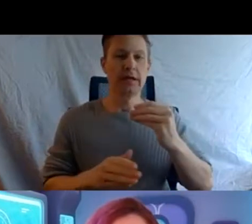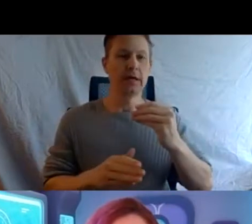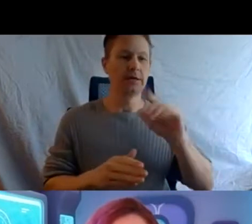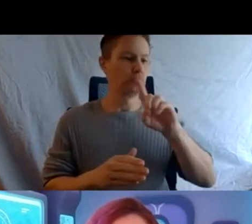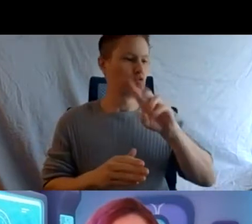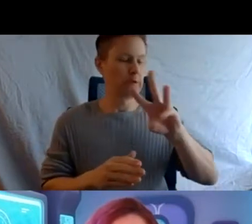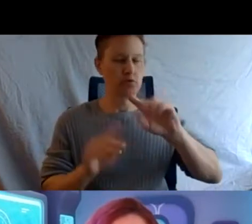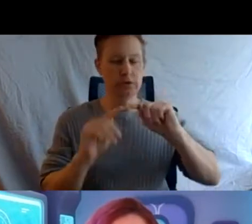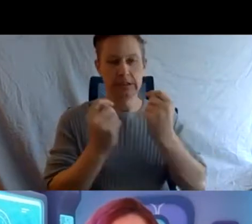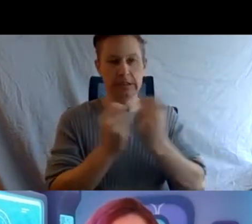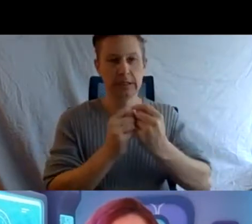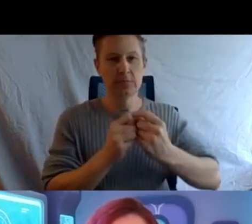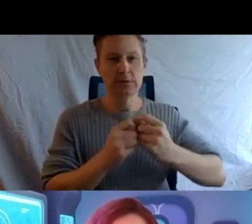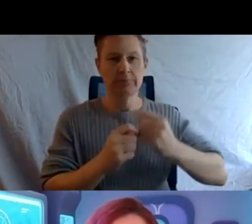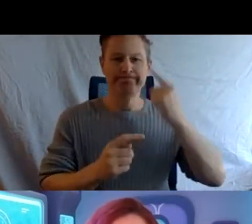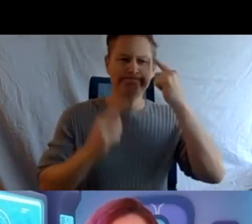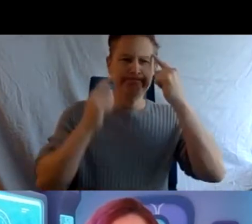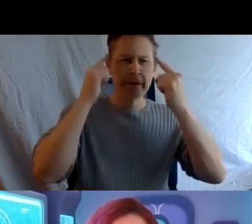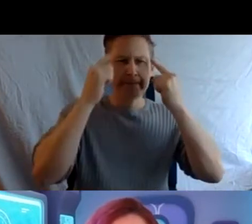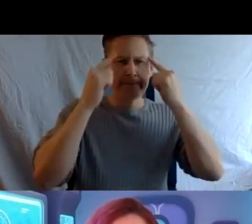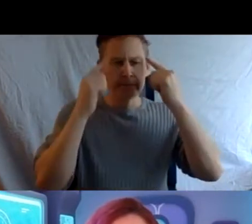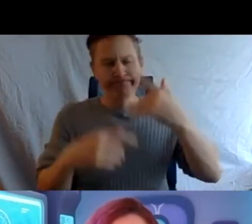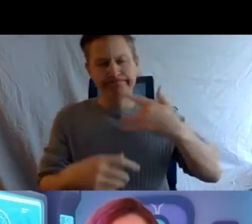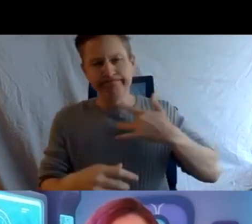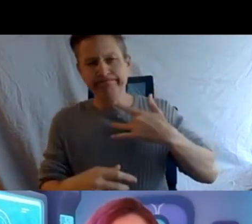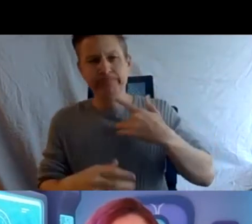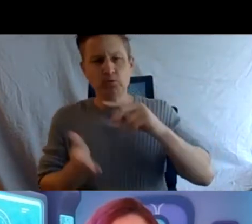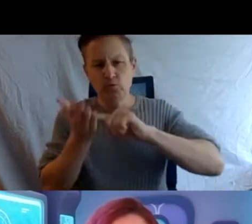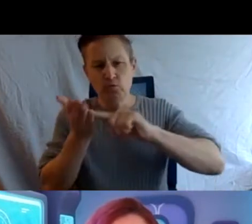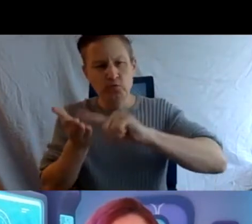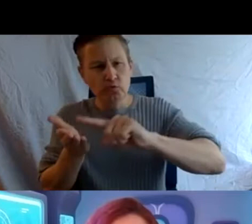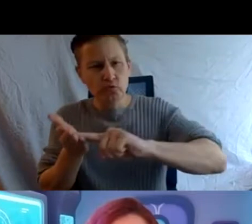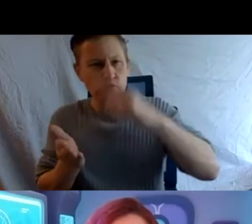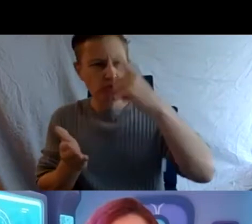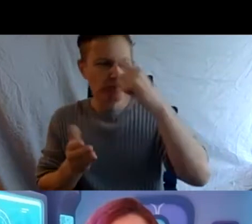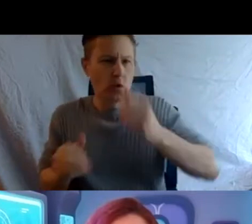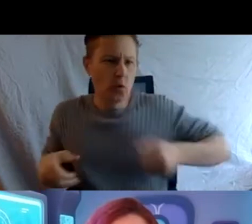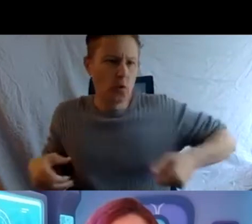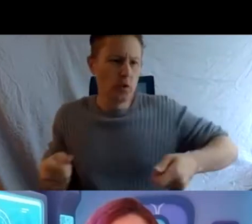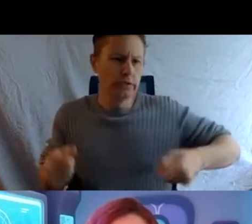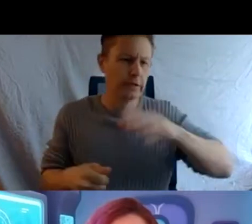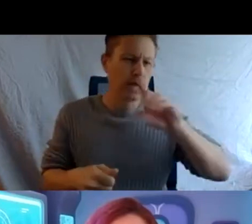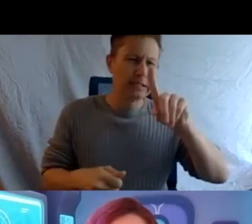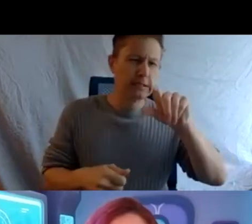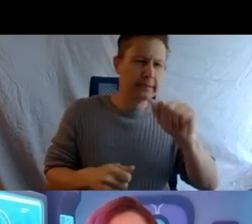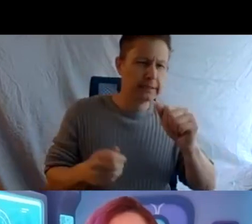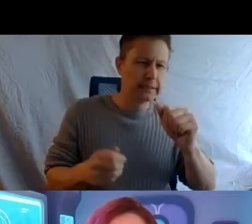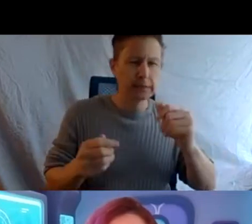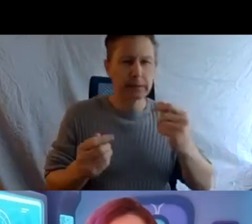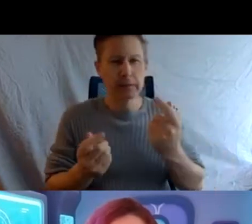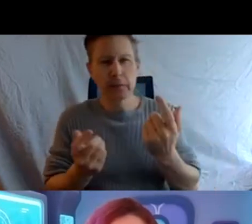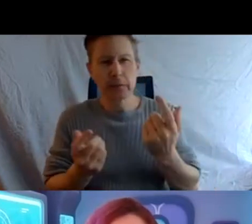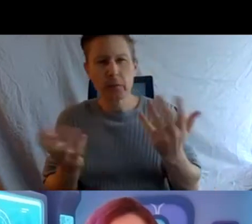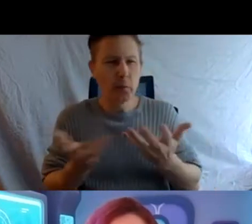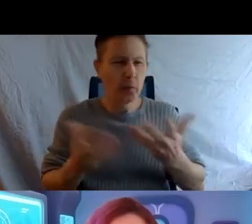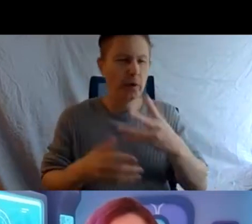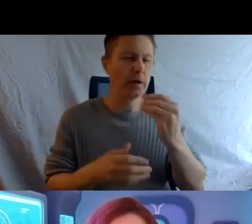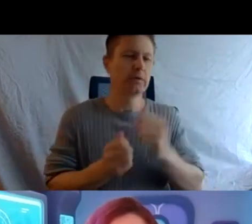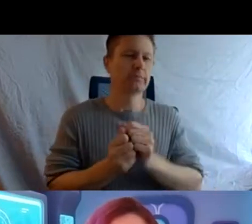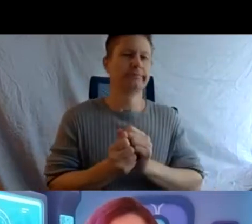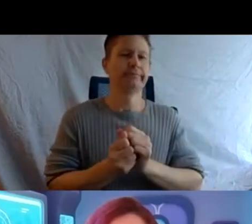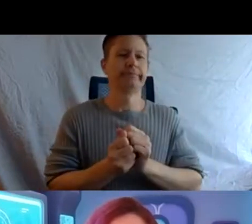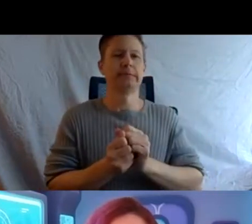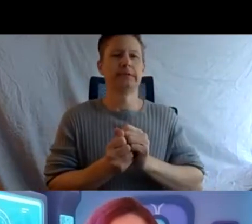character and how much research they did into the wheelchair, what his disability would be, because as we know,